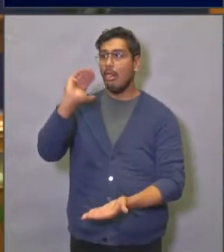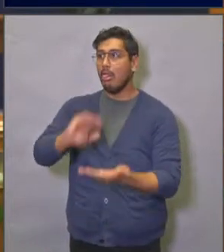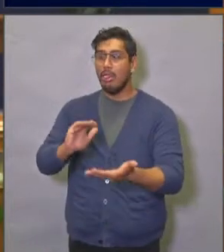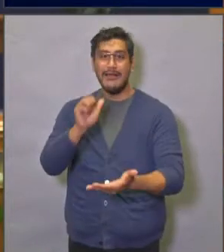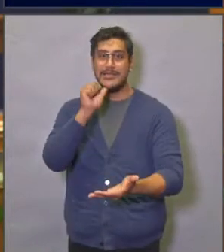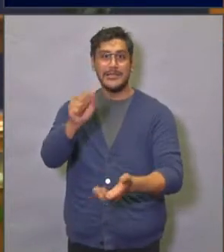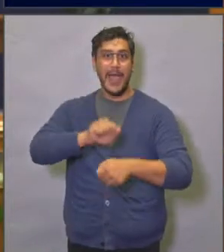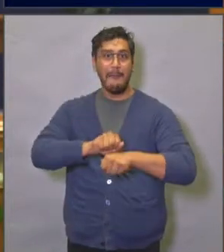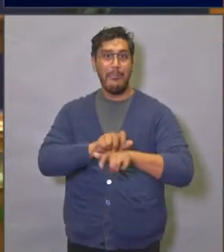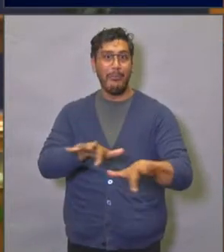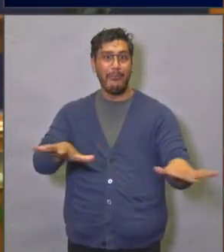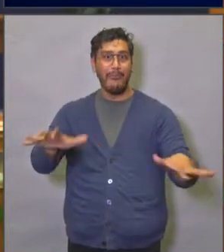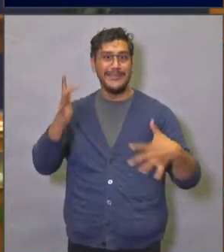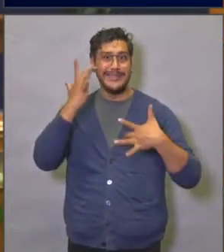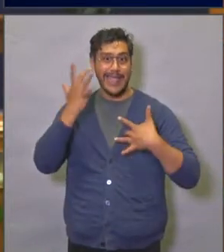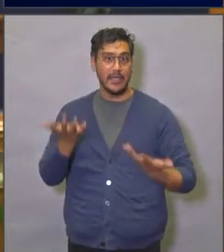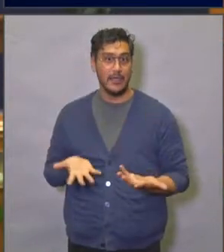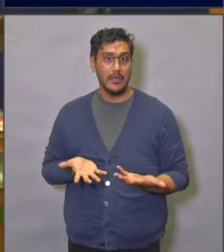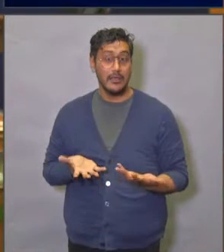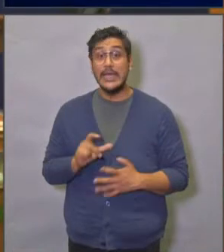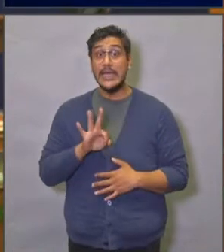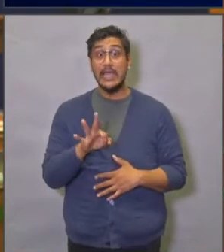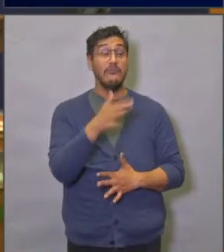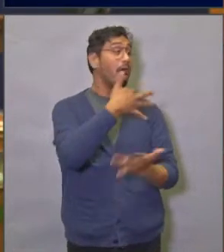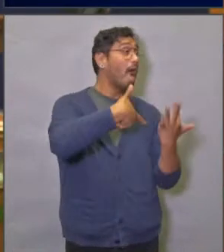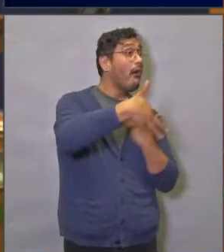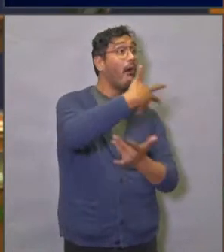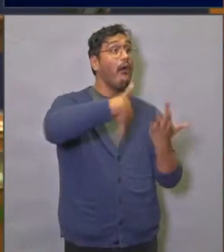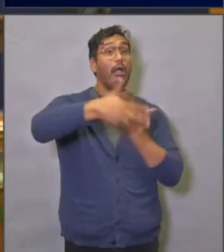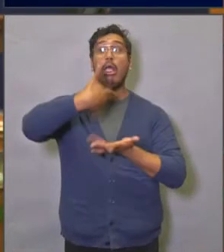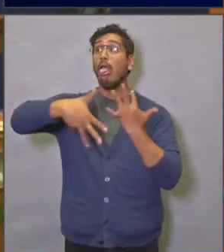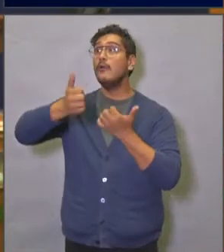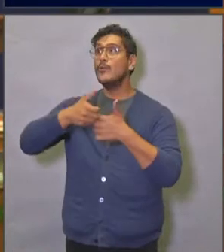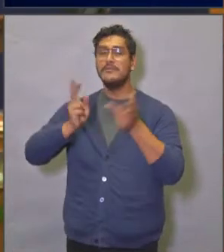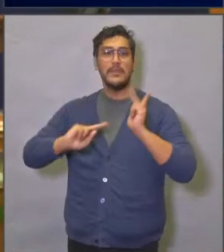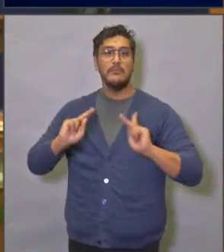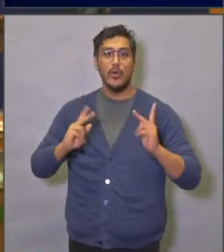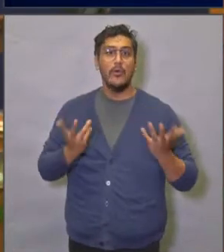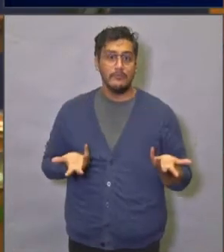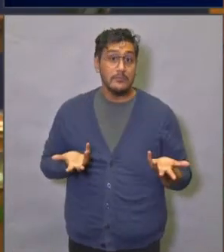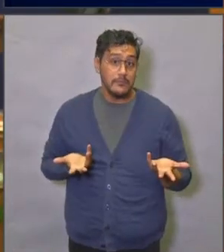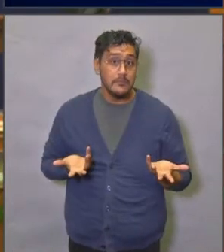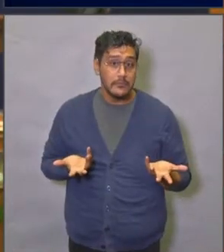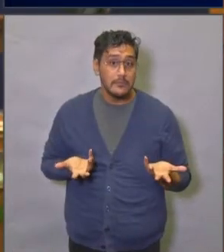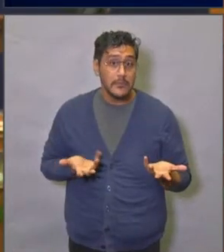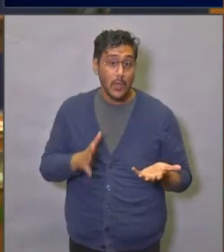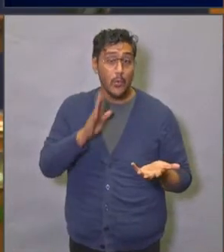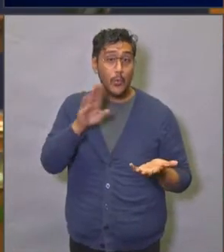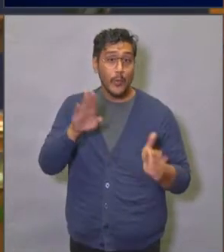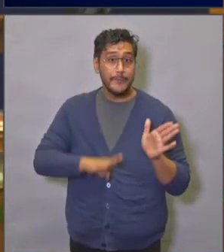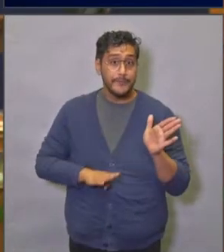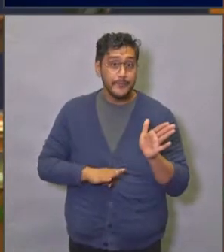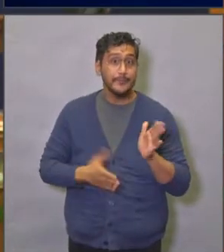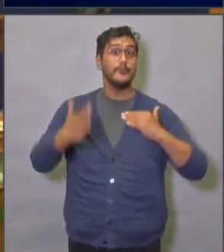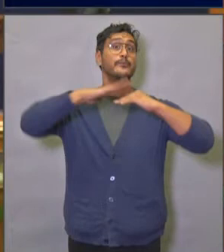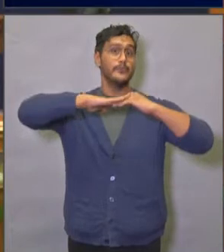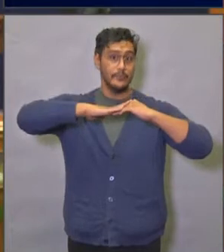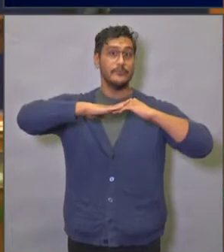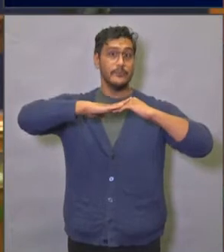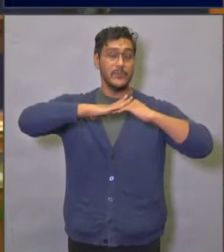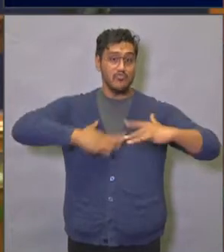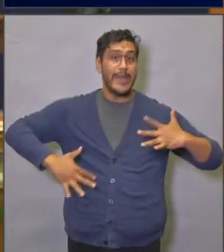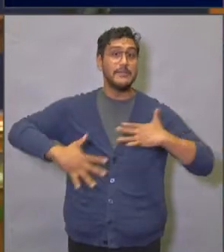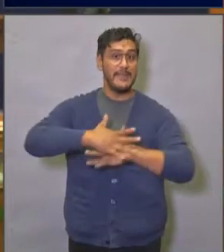as possible. Intermingling with lots of different people is bound to increase the transmission of